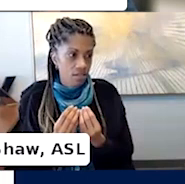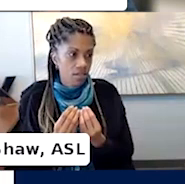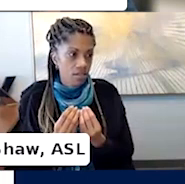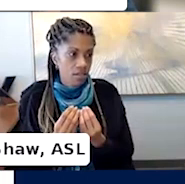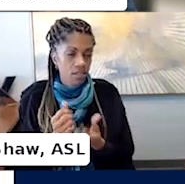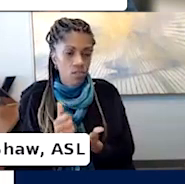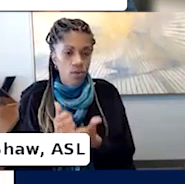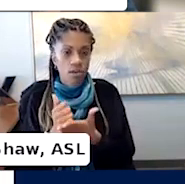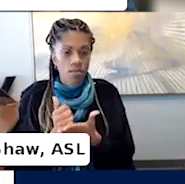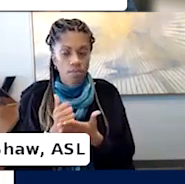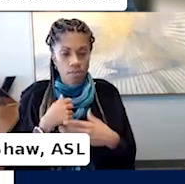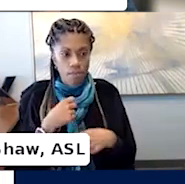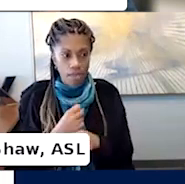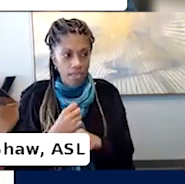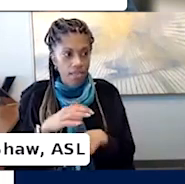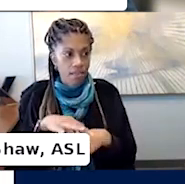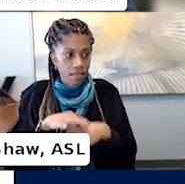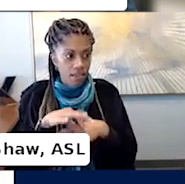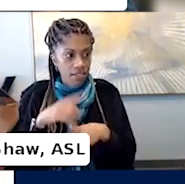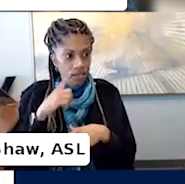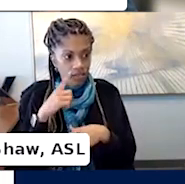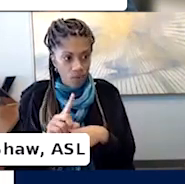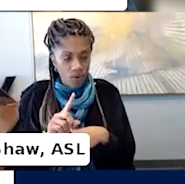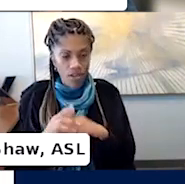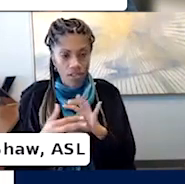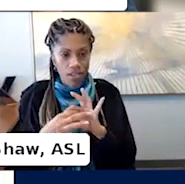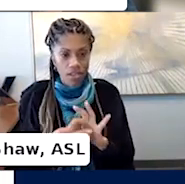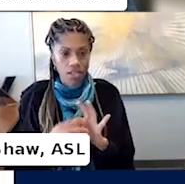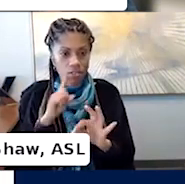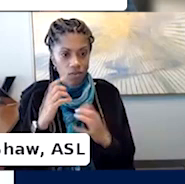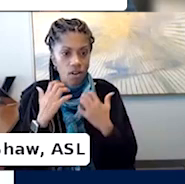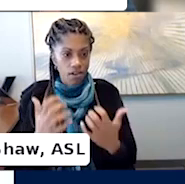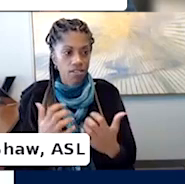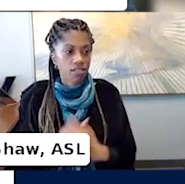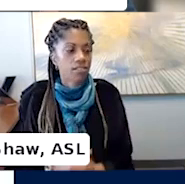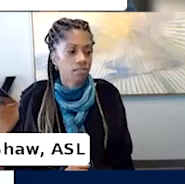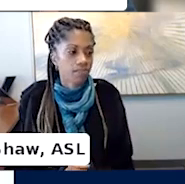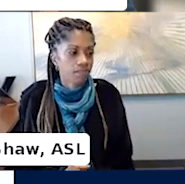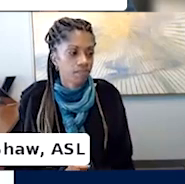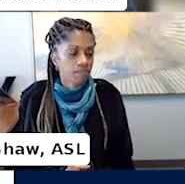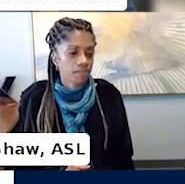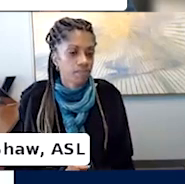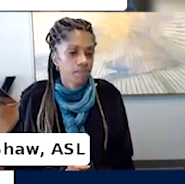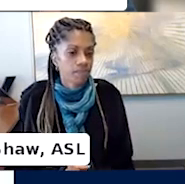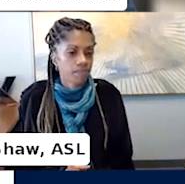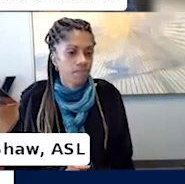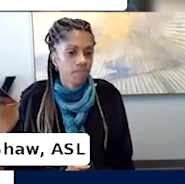apply it to storytelling campaigns. We really truly believe that there's no better way to build a brand than through